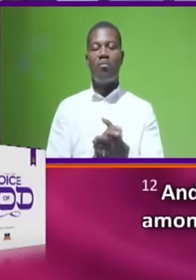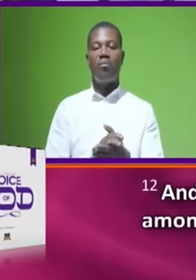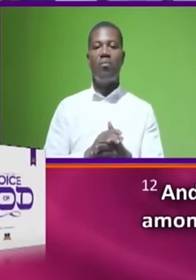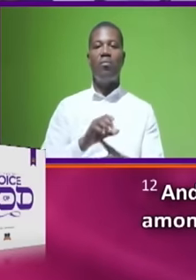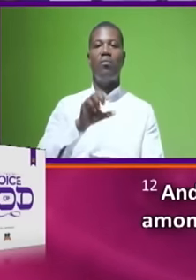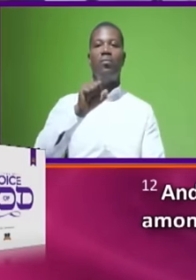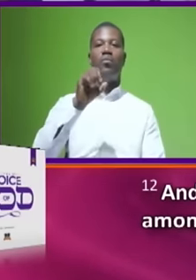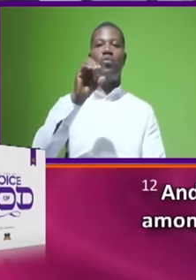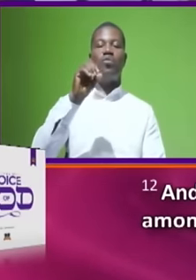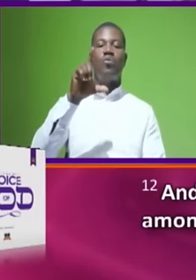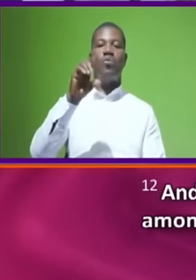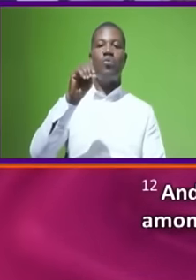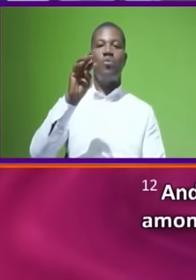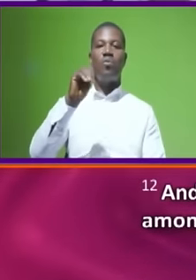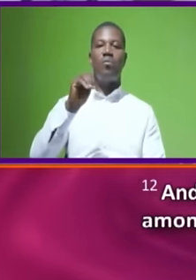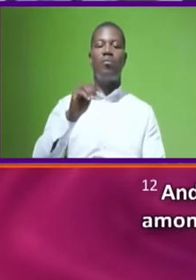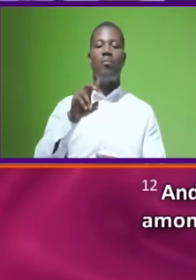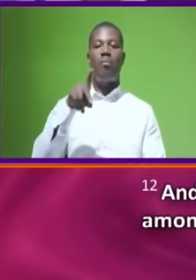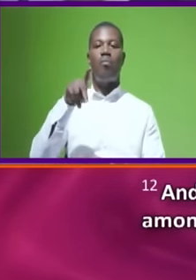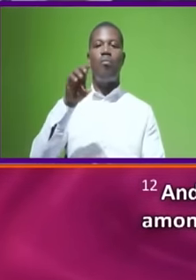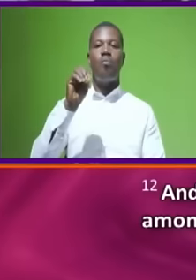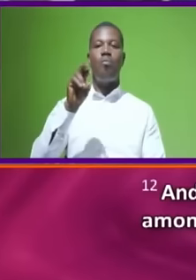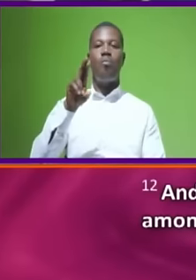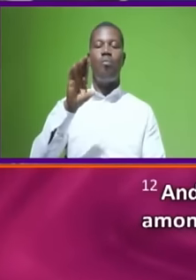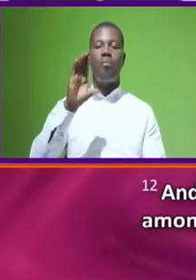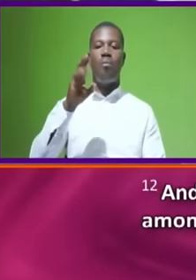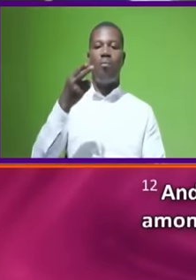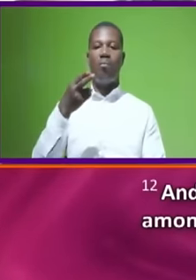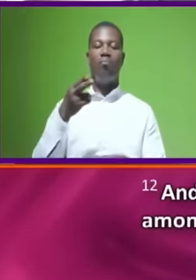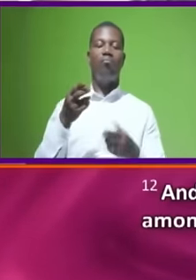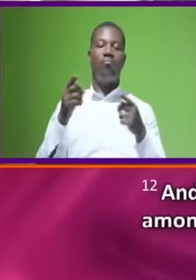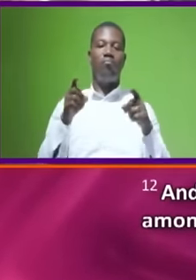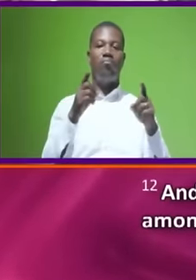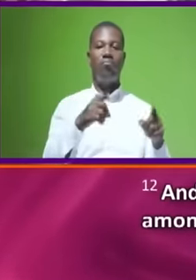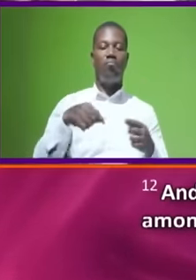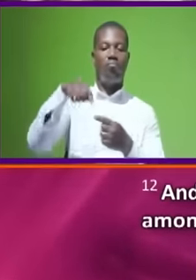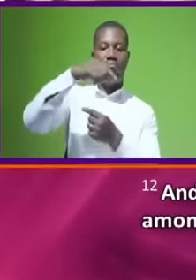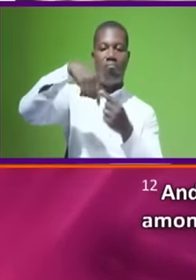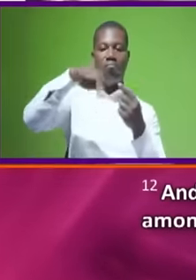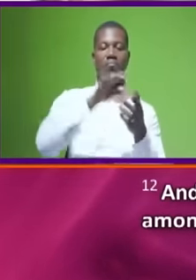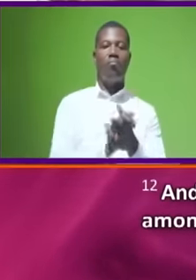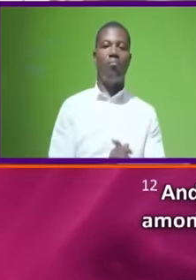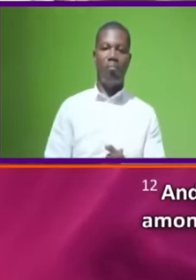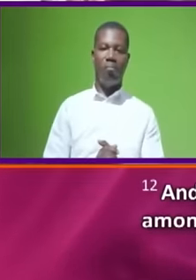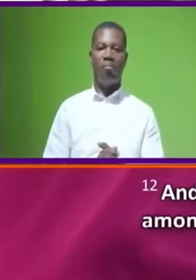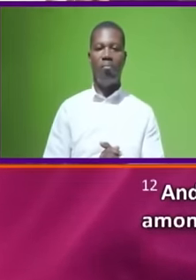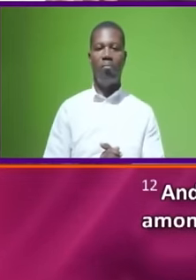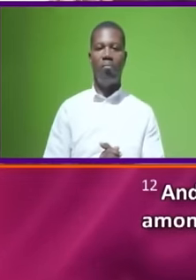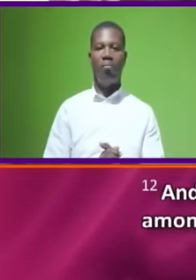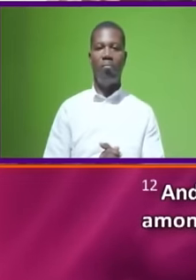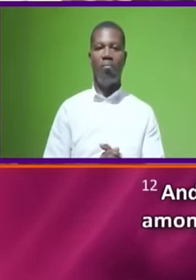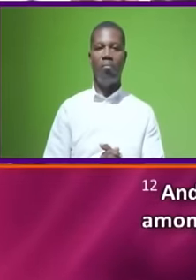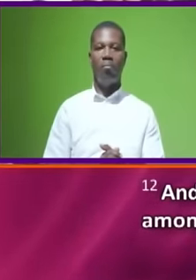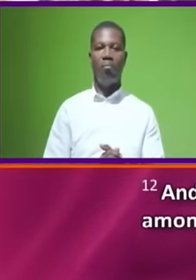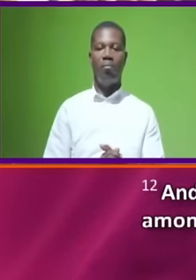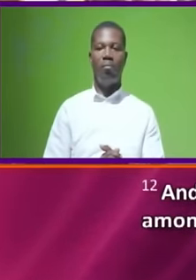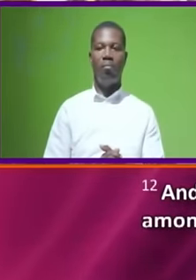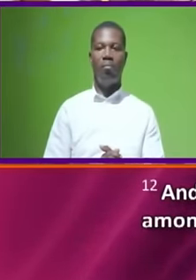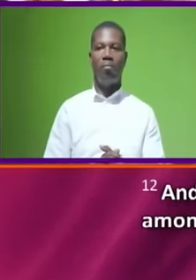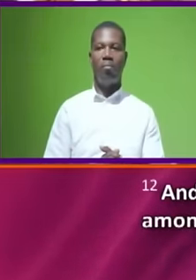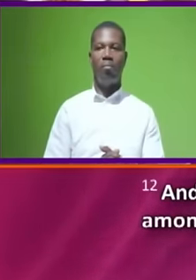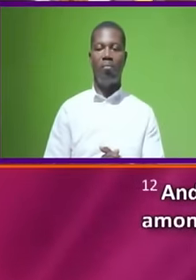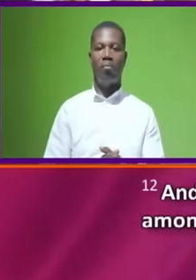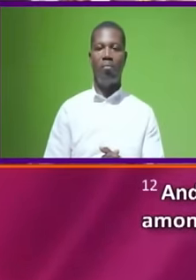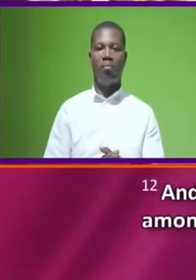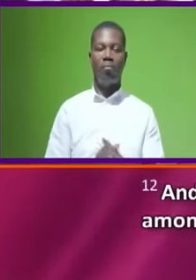signs and wonders which today they say that it is not from God. Just on the porch of Solomon, it was